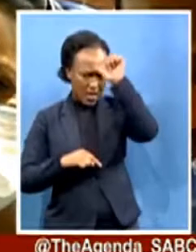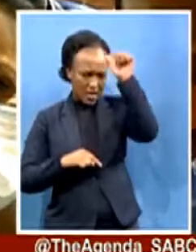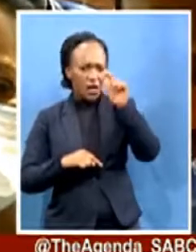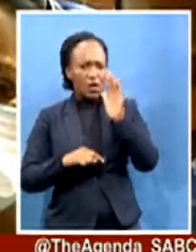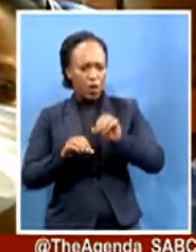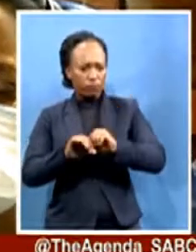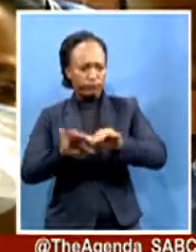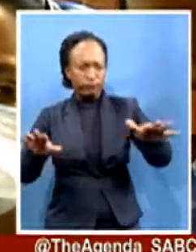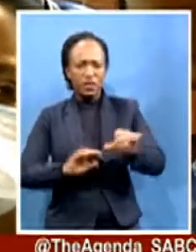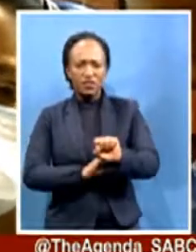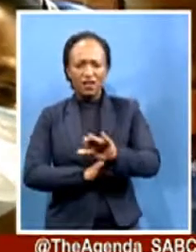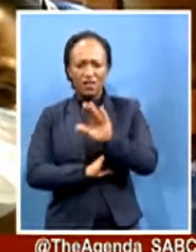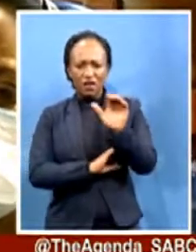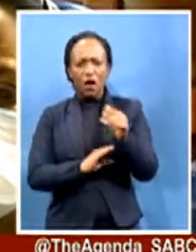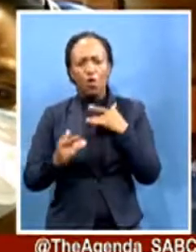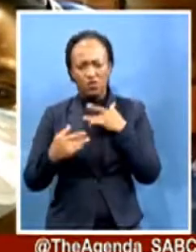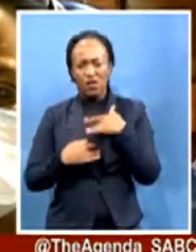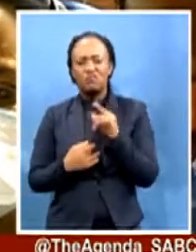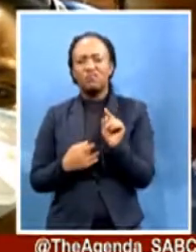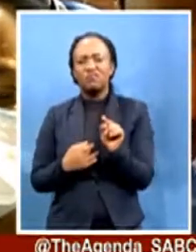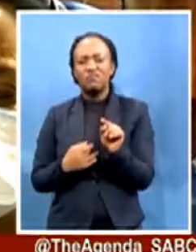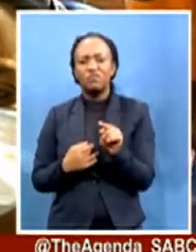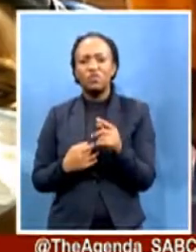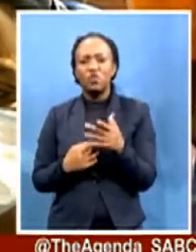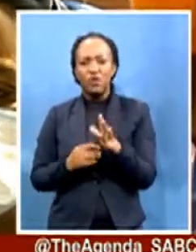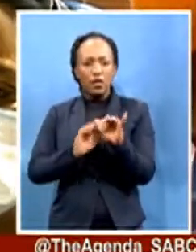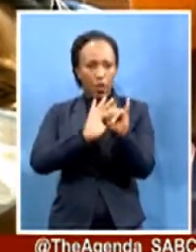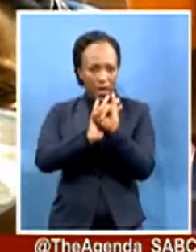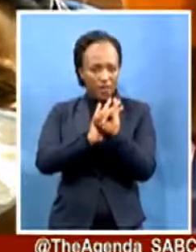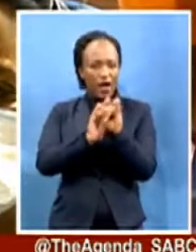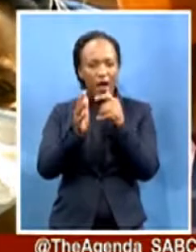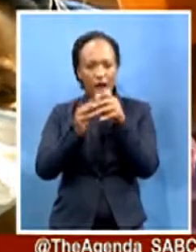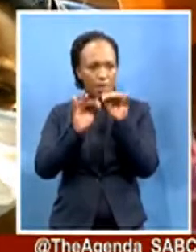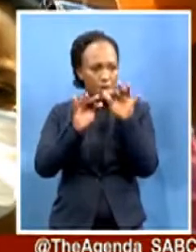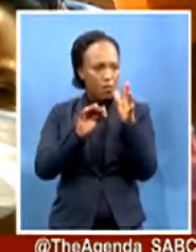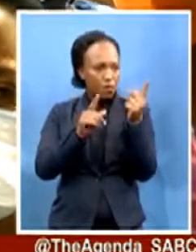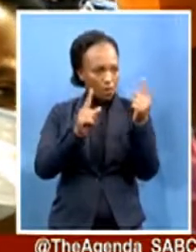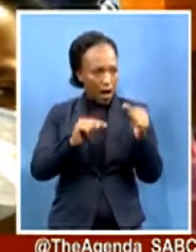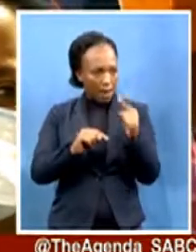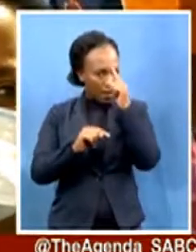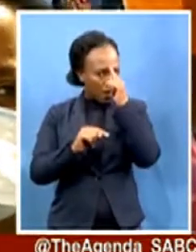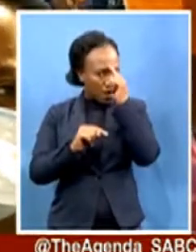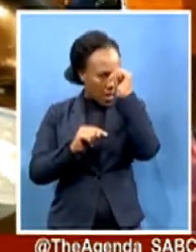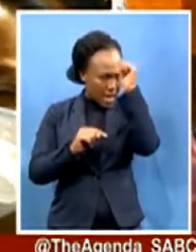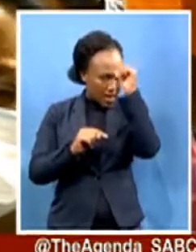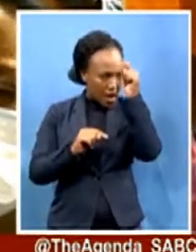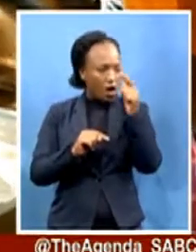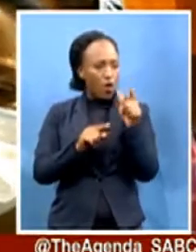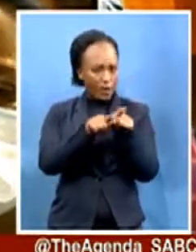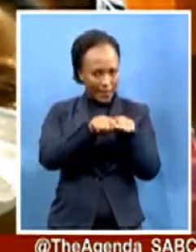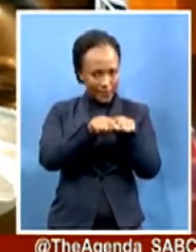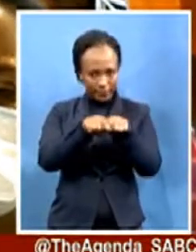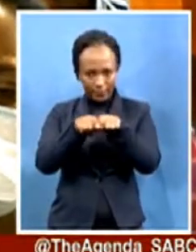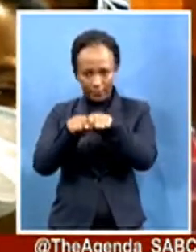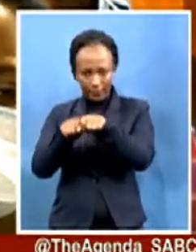been identifying people who have come from India. We're testing a number of people, and we have still not identified that variant